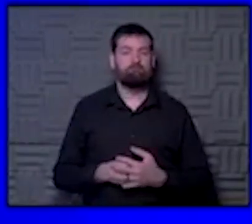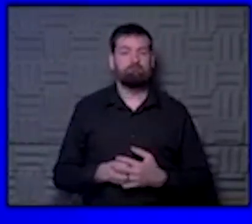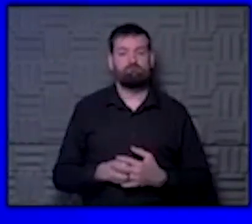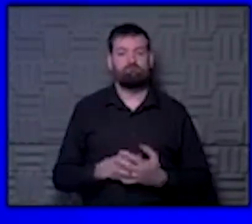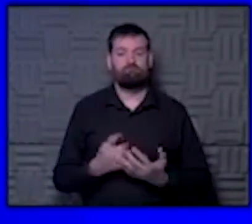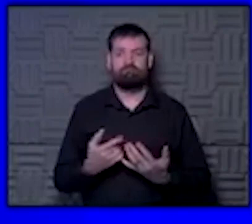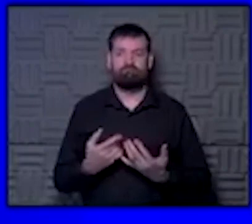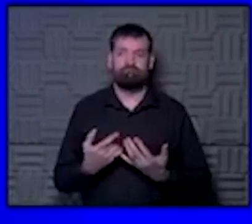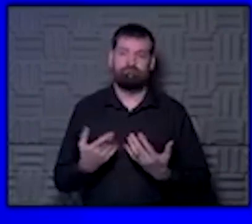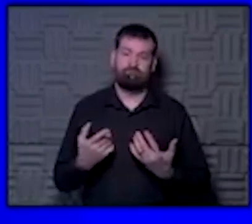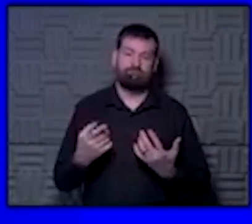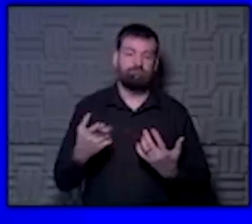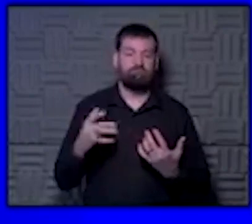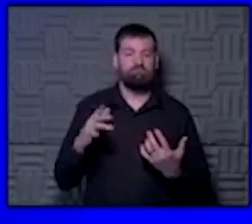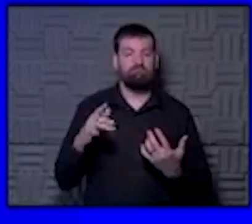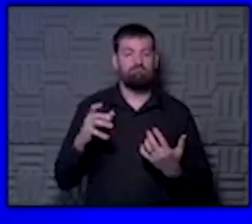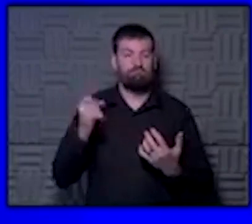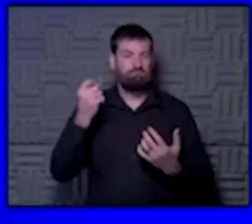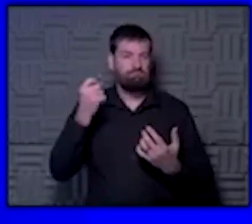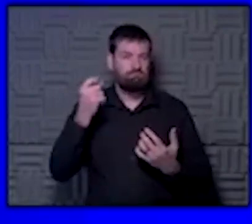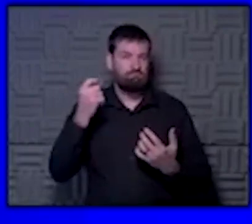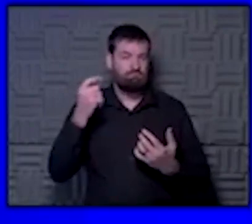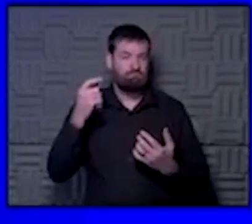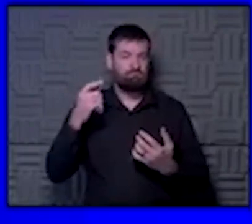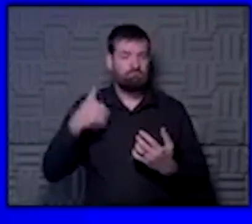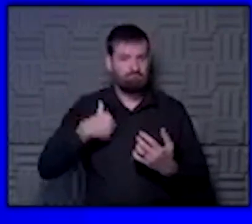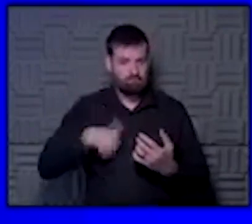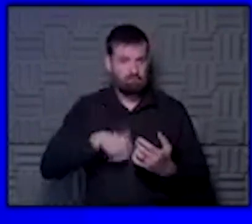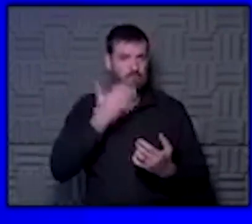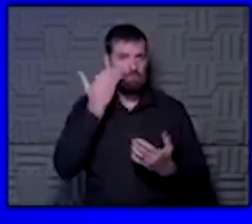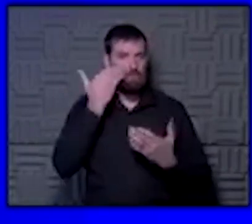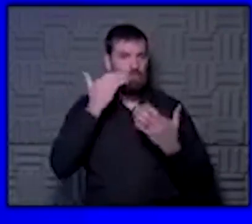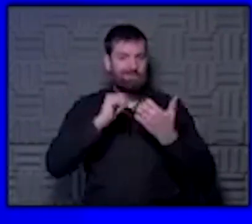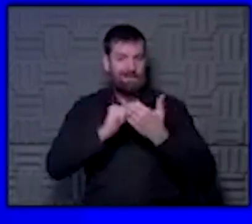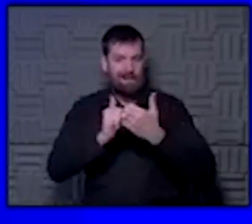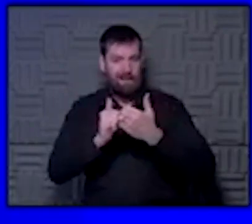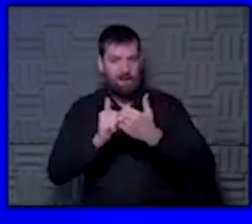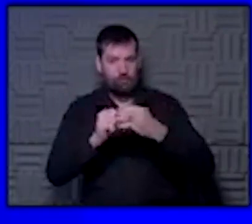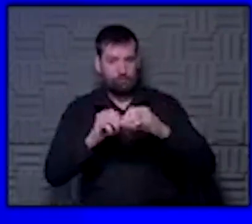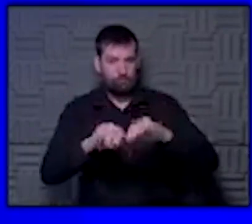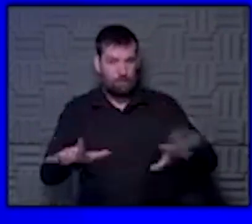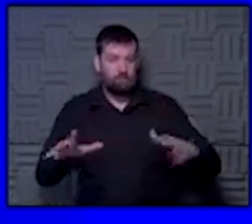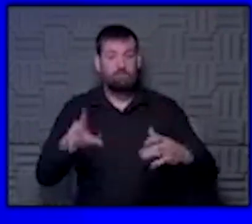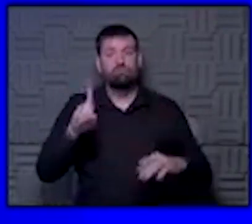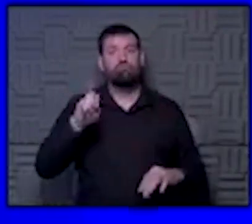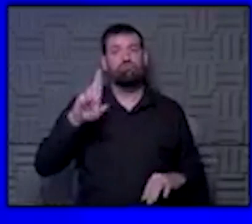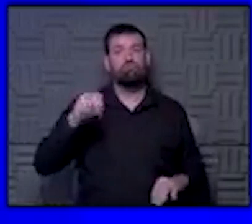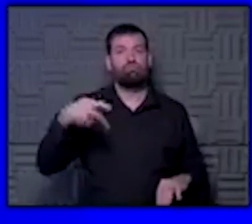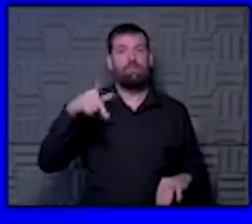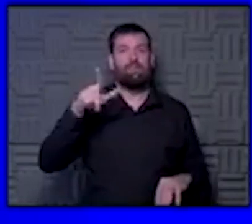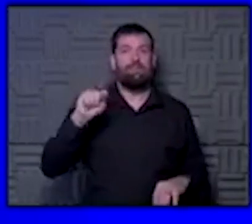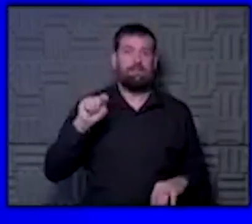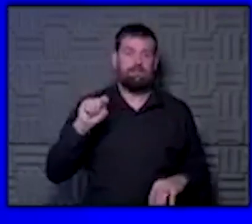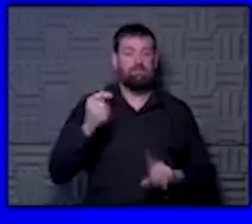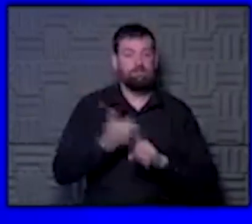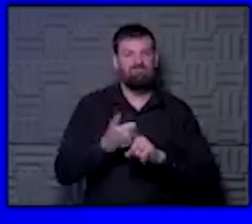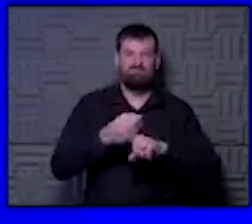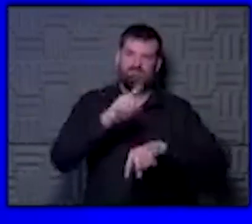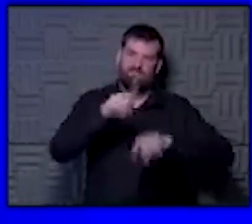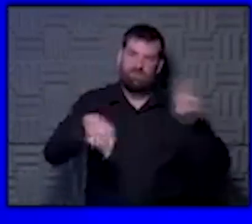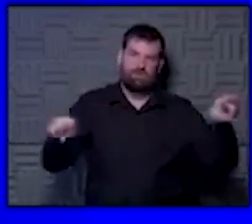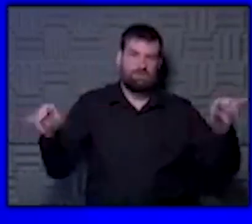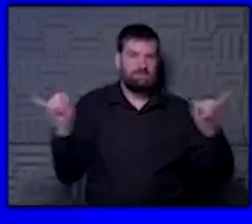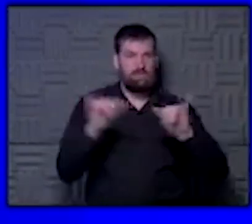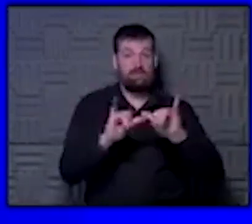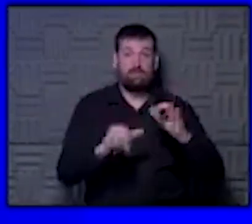to the thing, the concept of we know how this virus is spread, and it is through droplets. Those droplets are various sizes. The